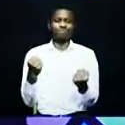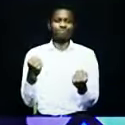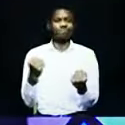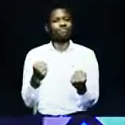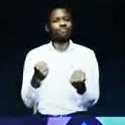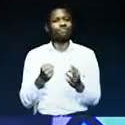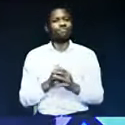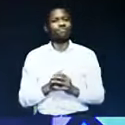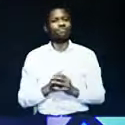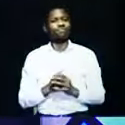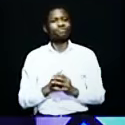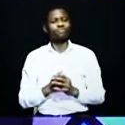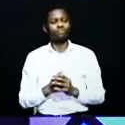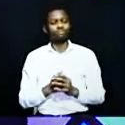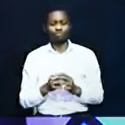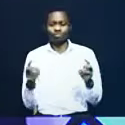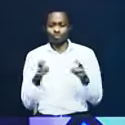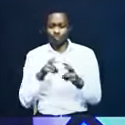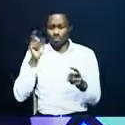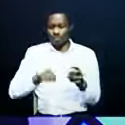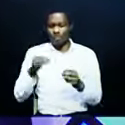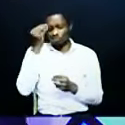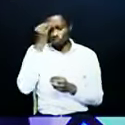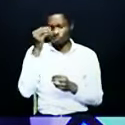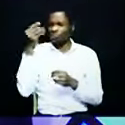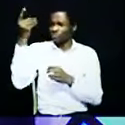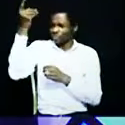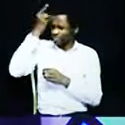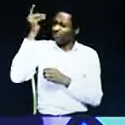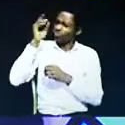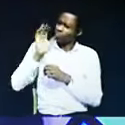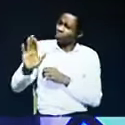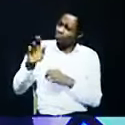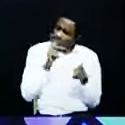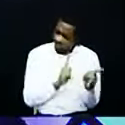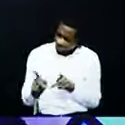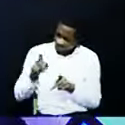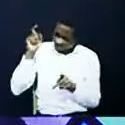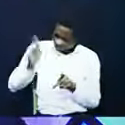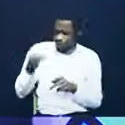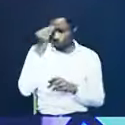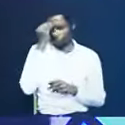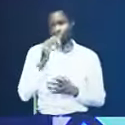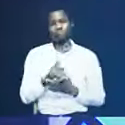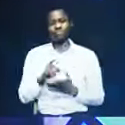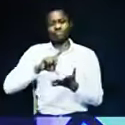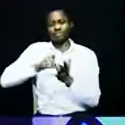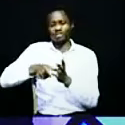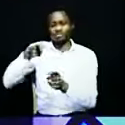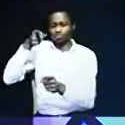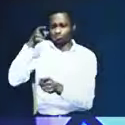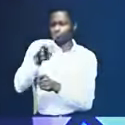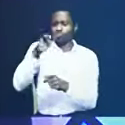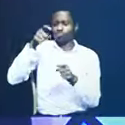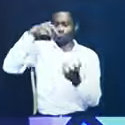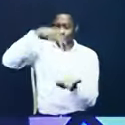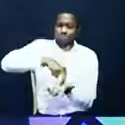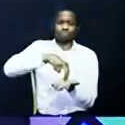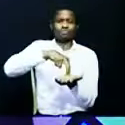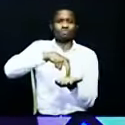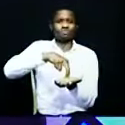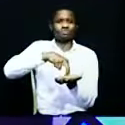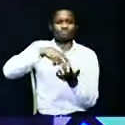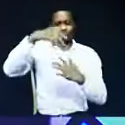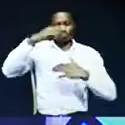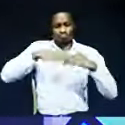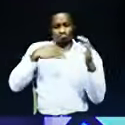Now, so you should know the schemes of the enemy. And then you stand. You